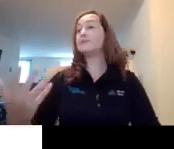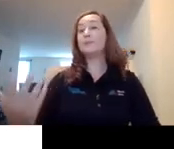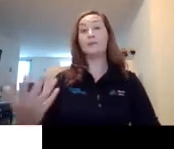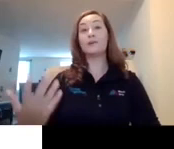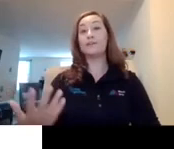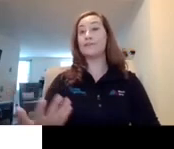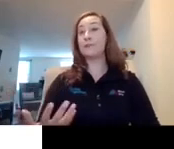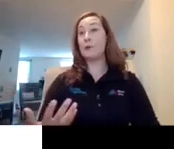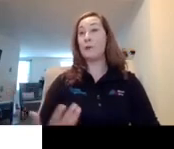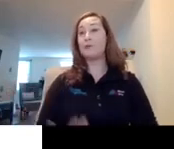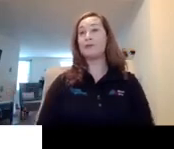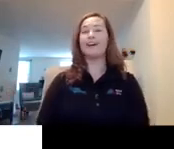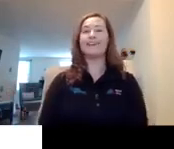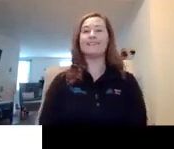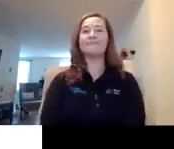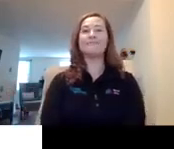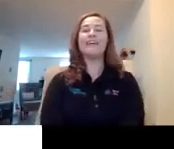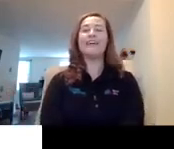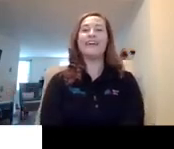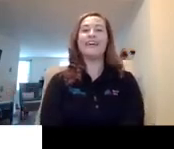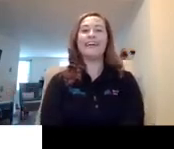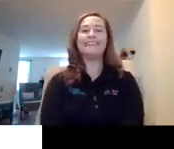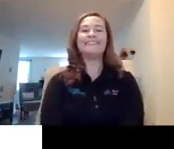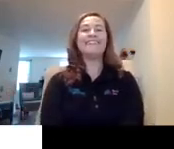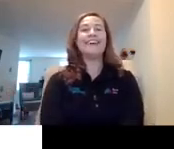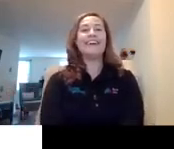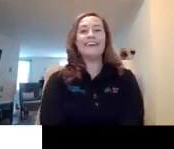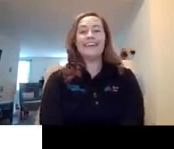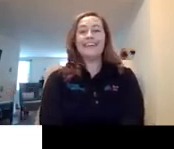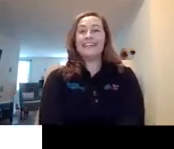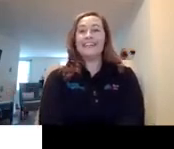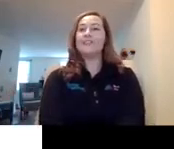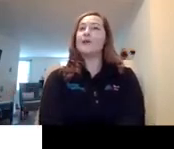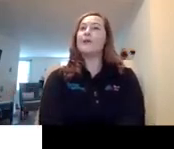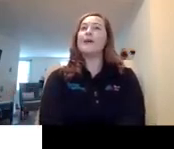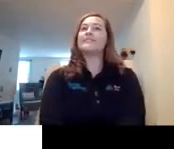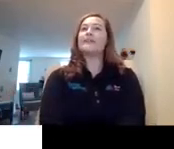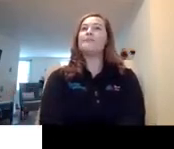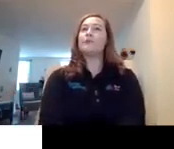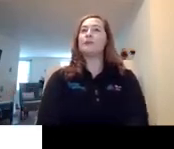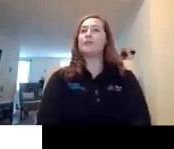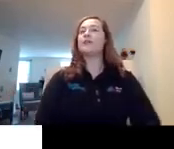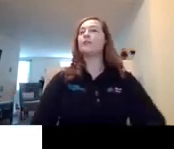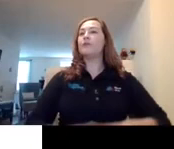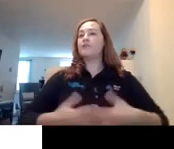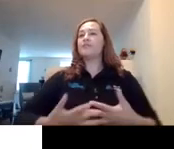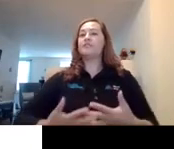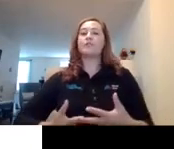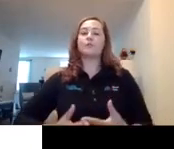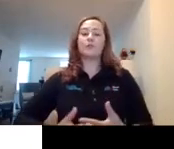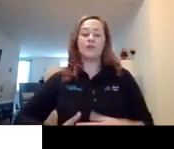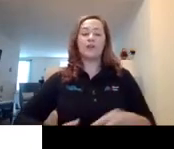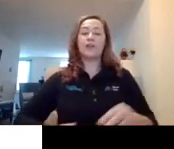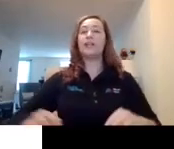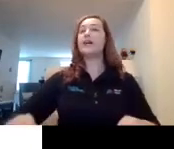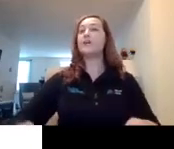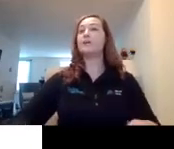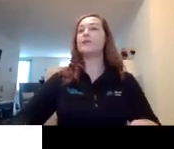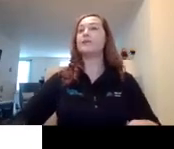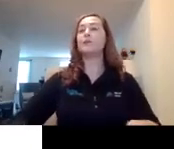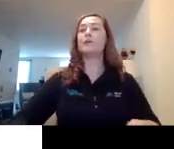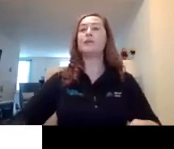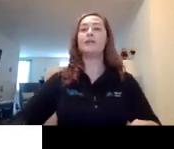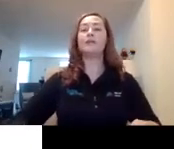This is me working from home. And, you know, at some point when visitors were not